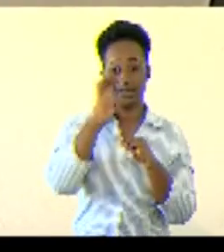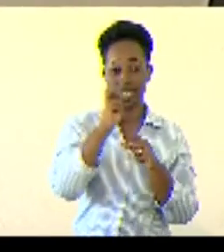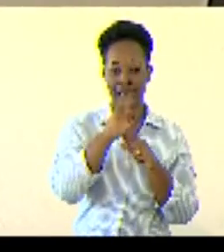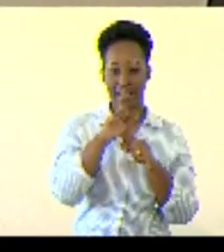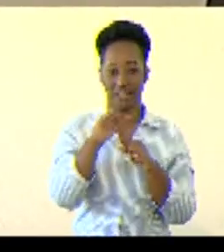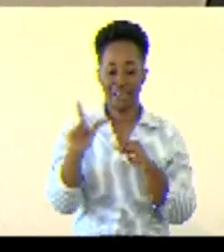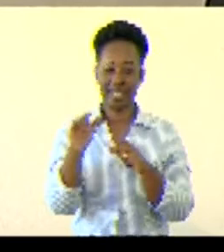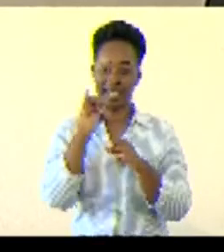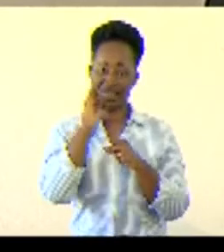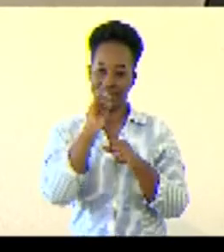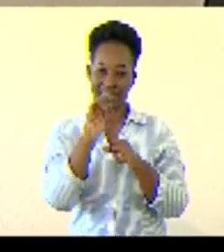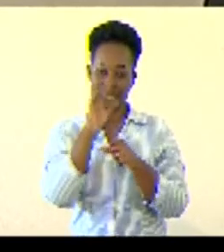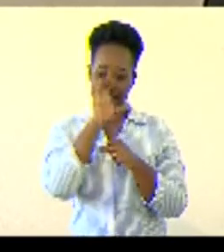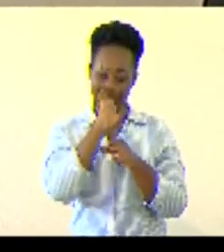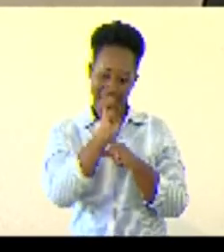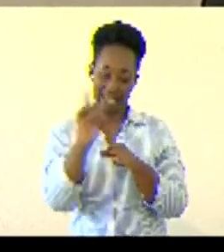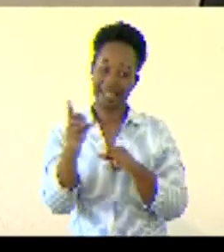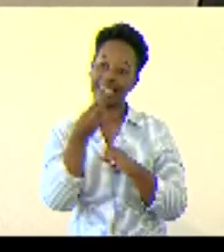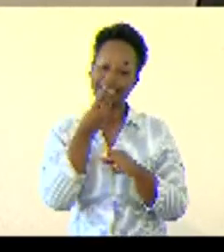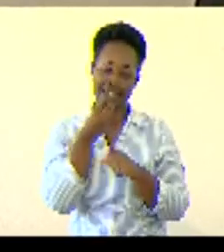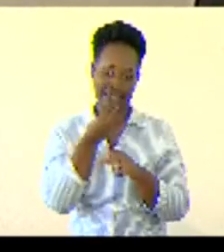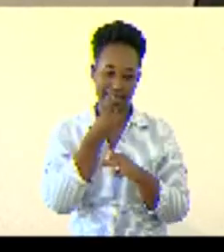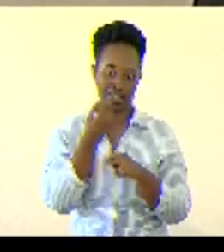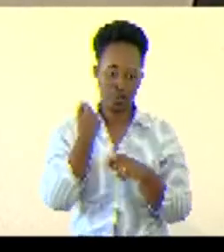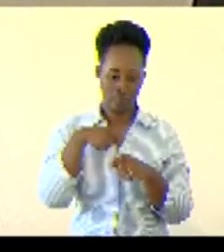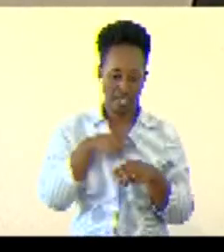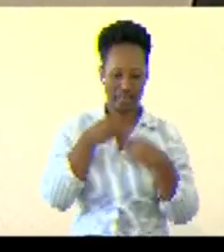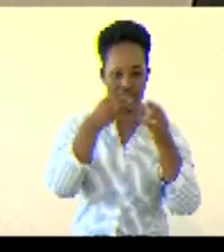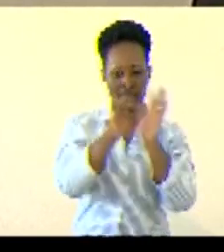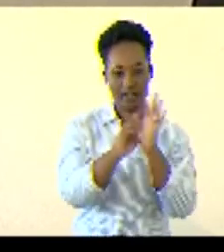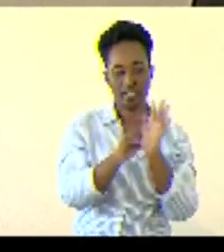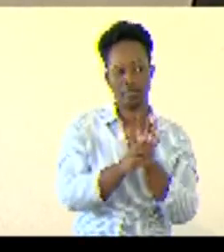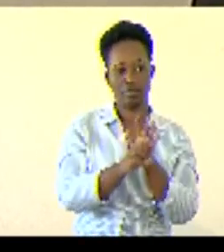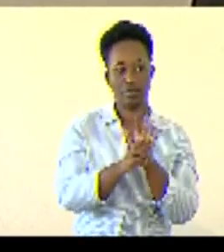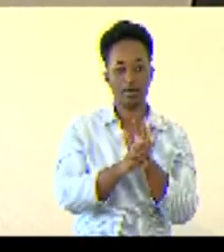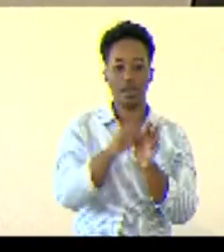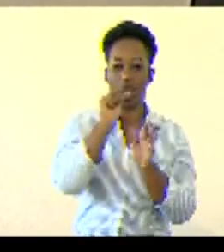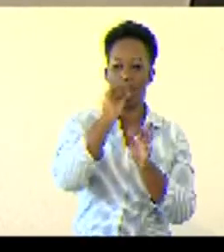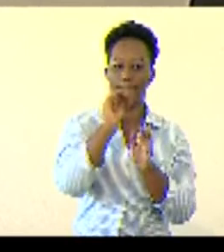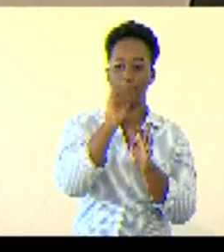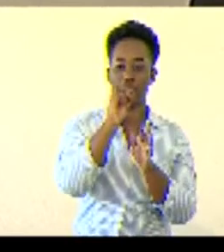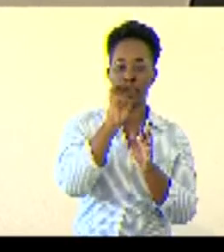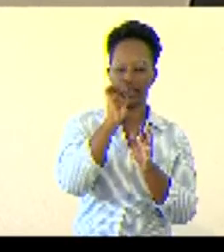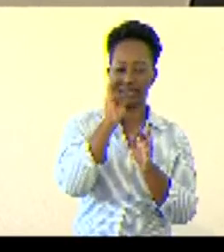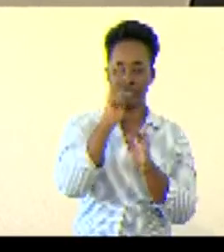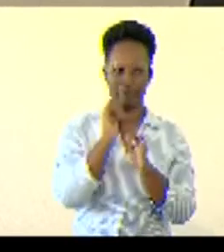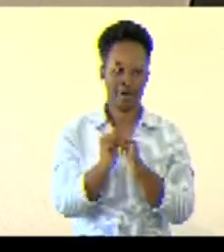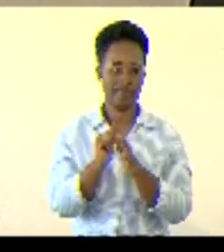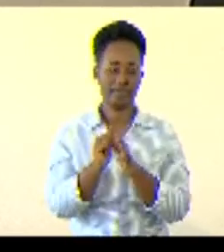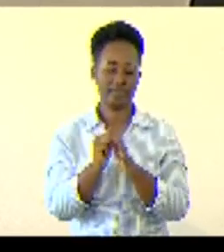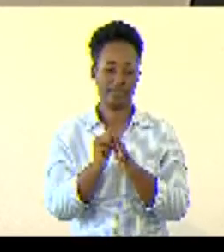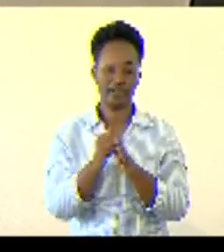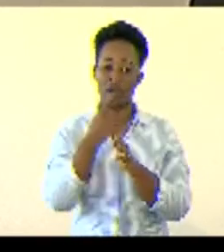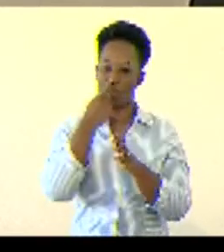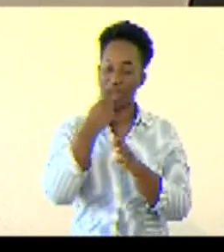remember? Cell eating, phagocytosis. We gave an example of phagocytosis, amoeba, white